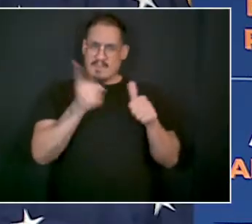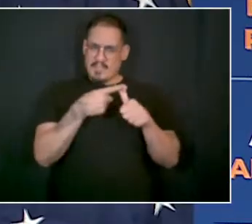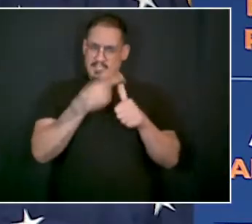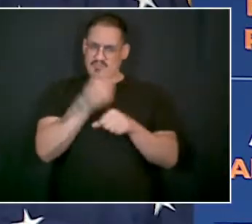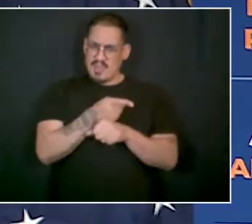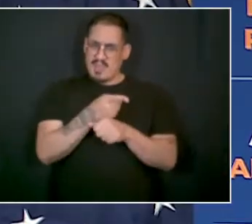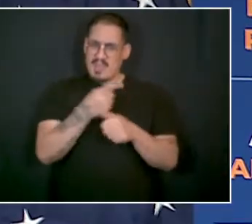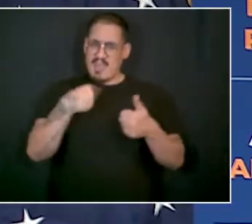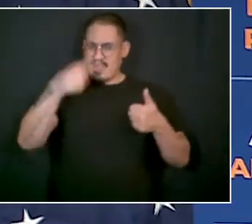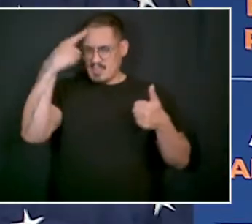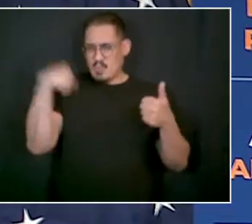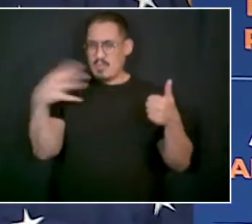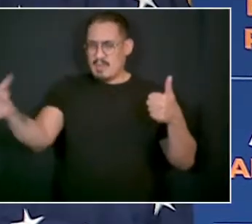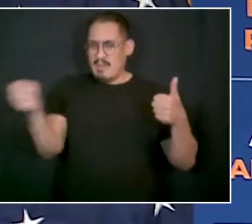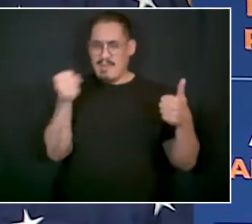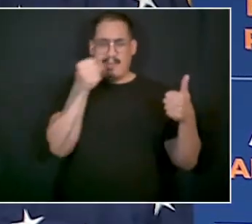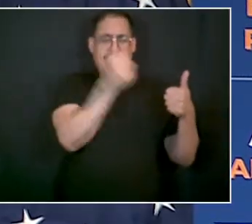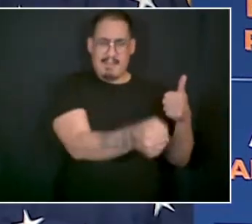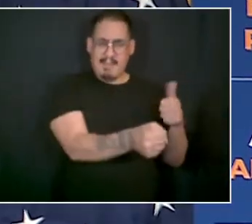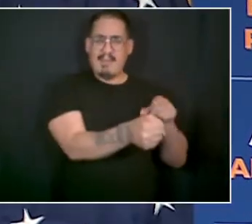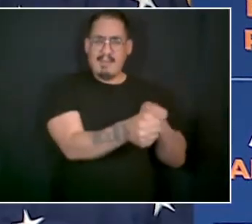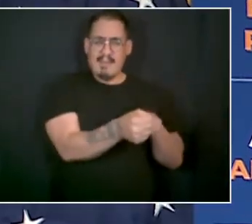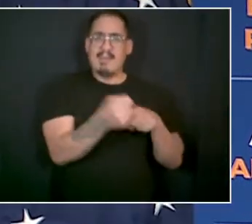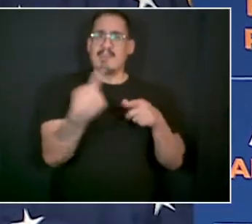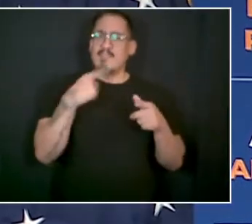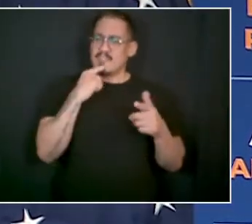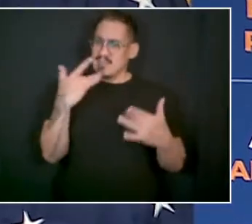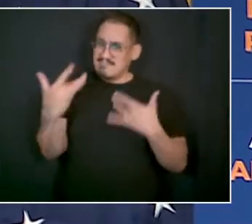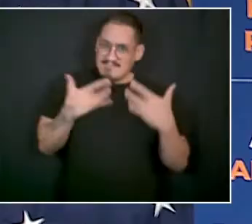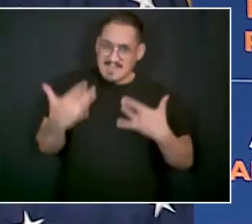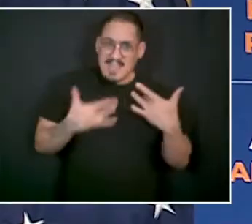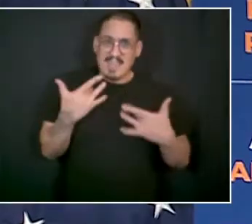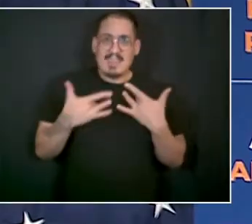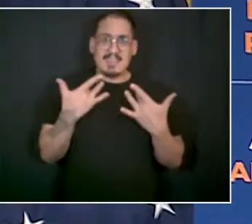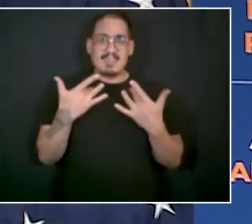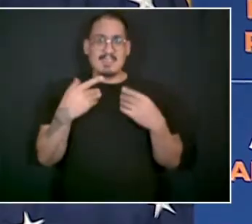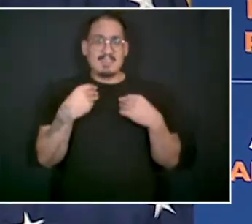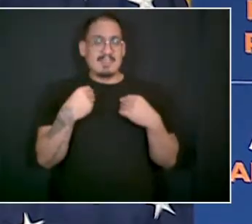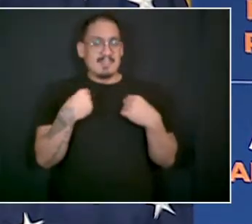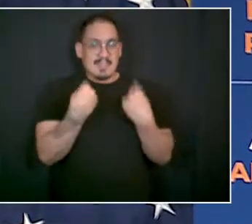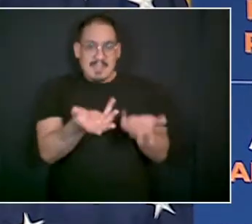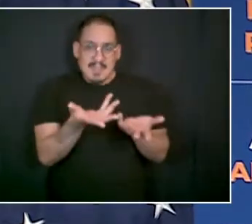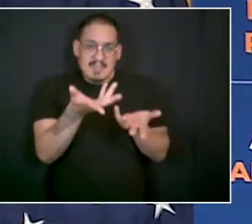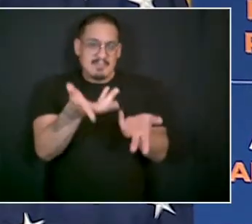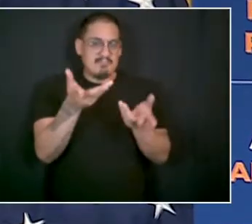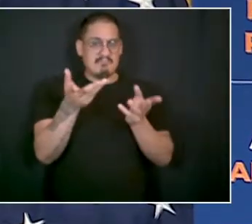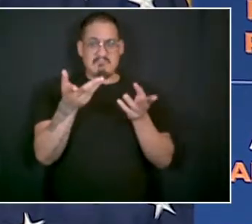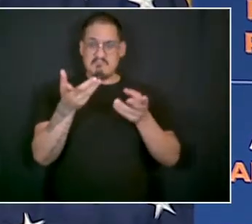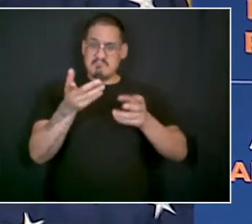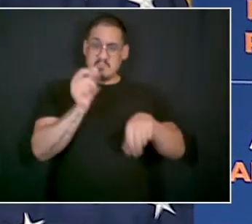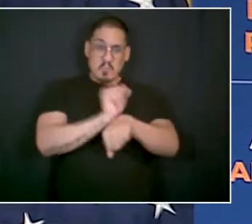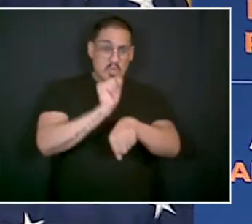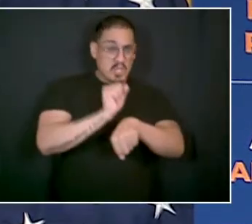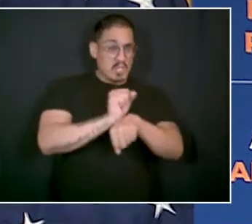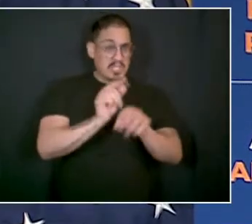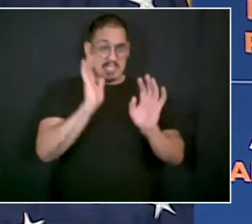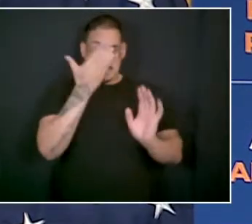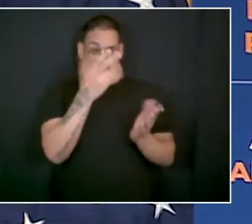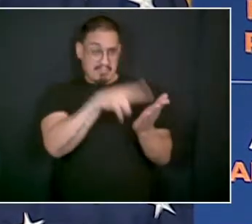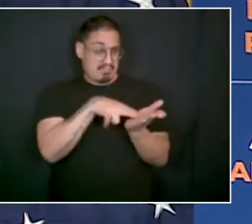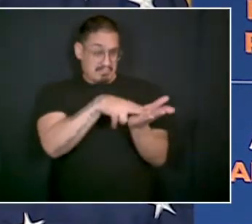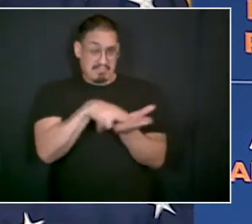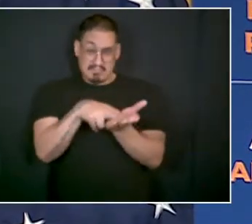the controller's office. We were excited to get her. She really put in place the mayor's office of contracts. She did a